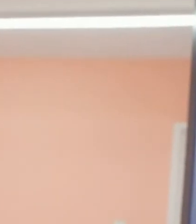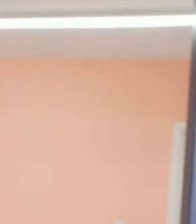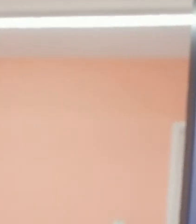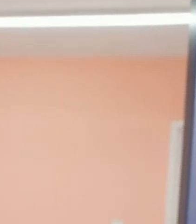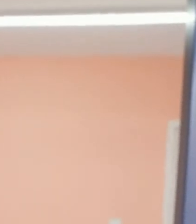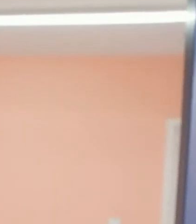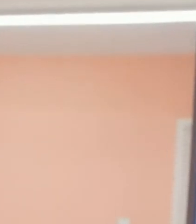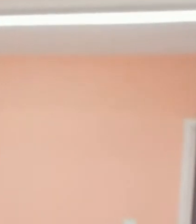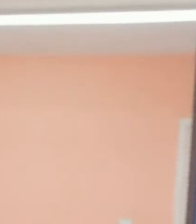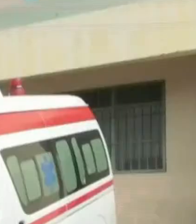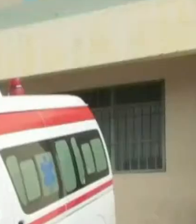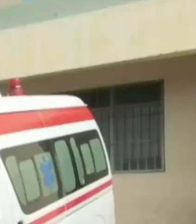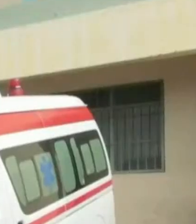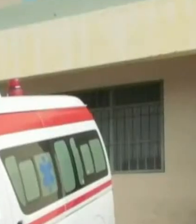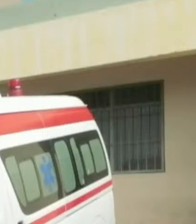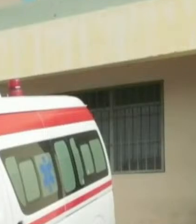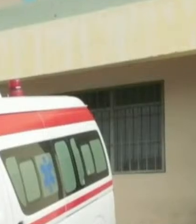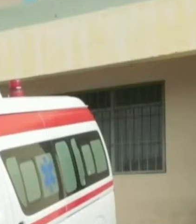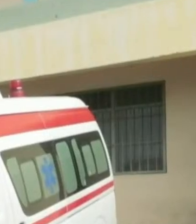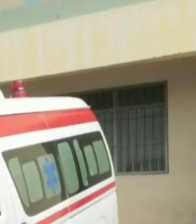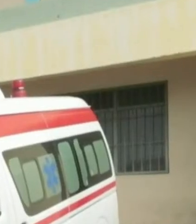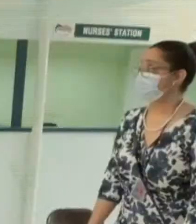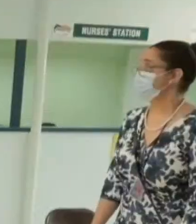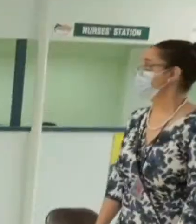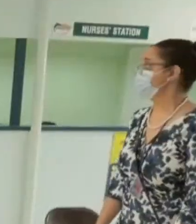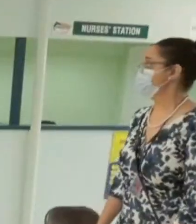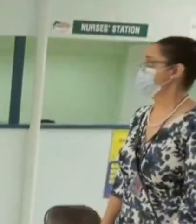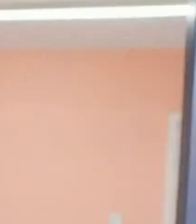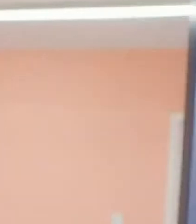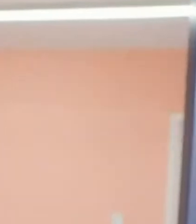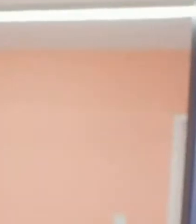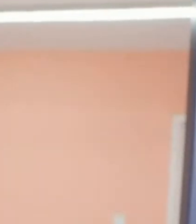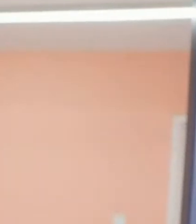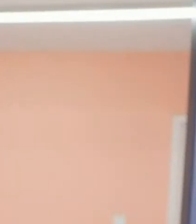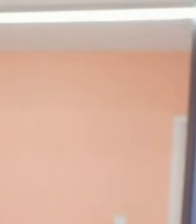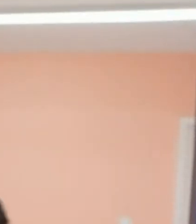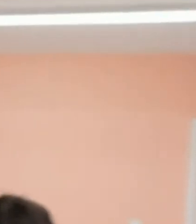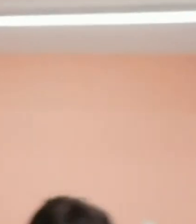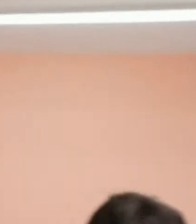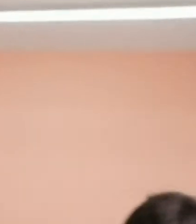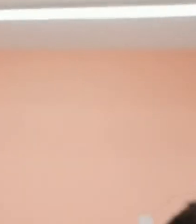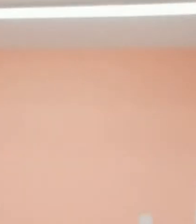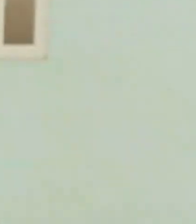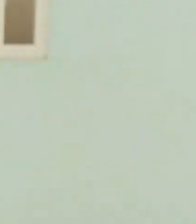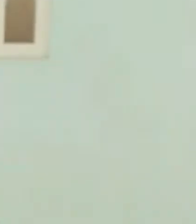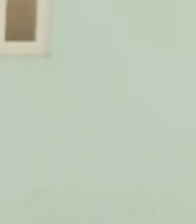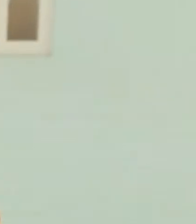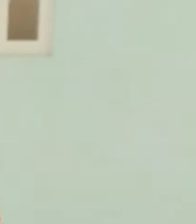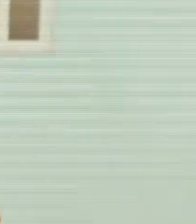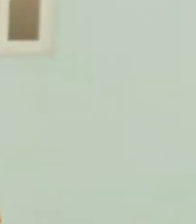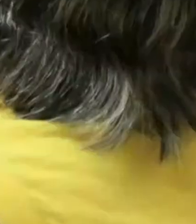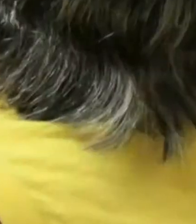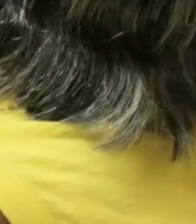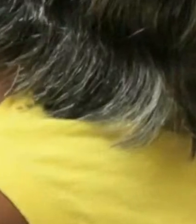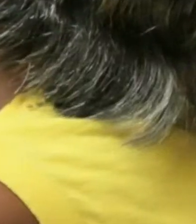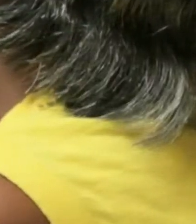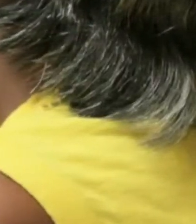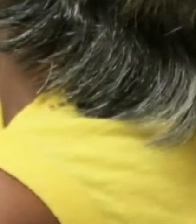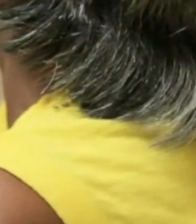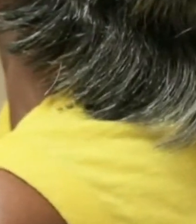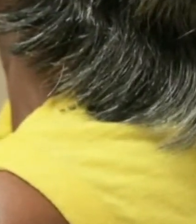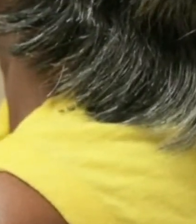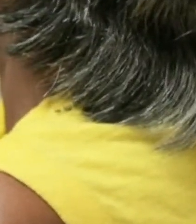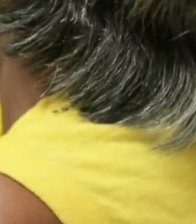Samaritan Inn, which is one of our primary locations today for the first vaccines to be